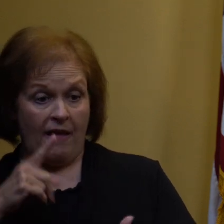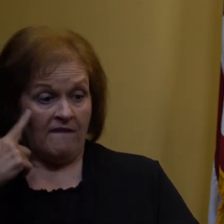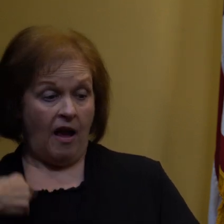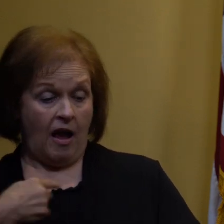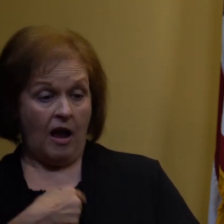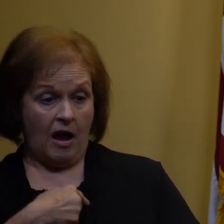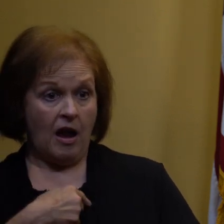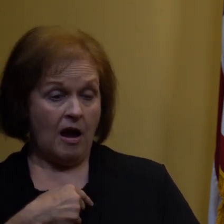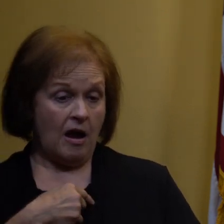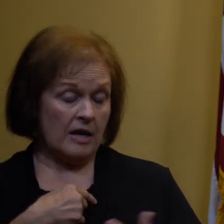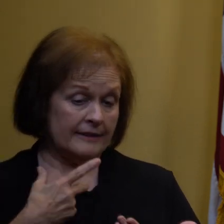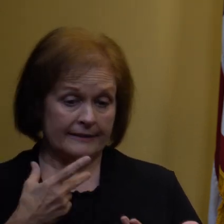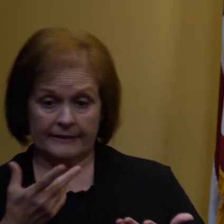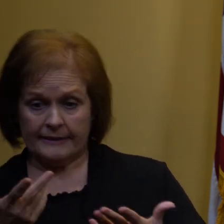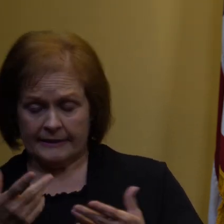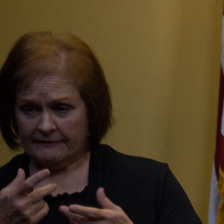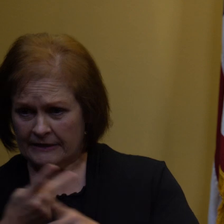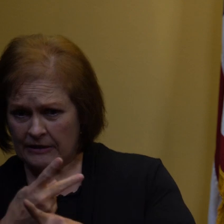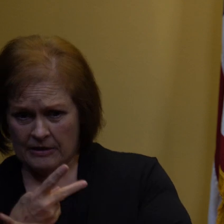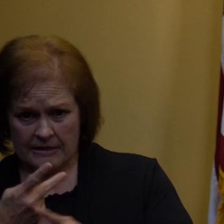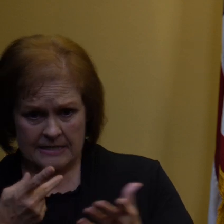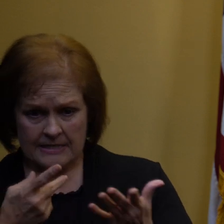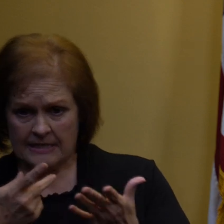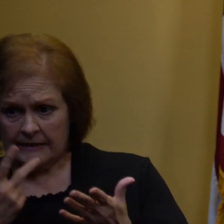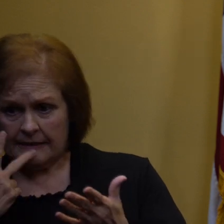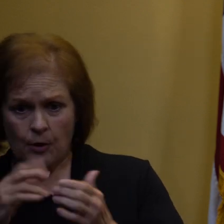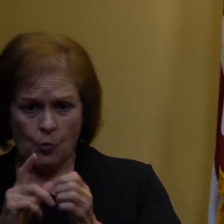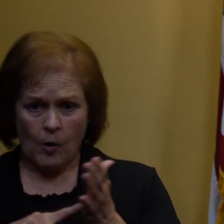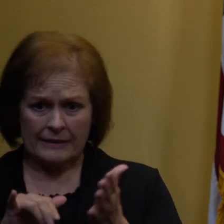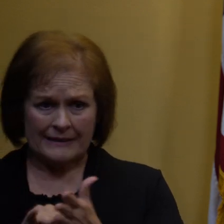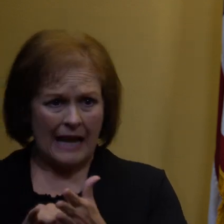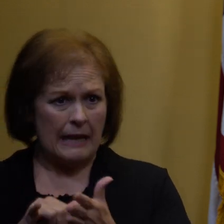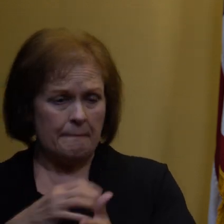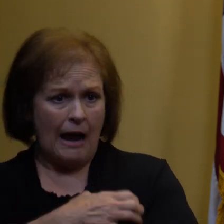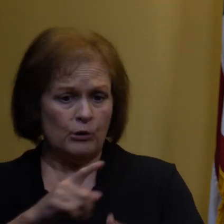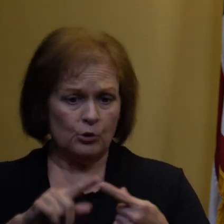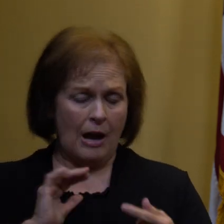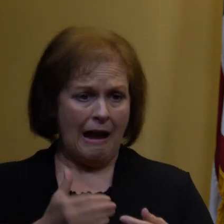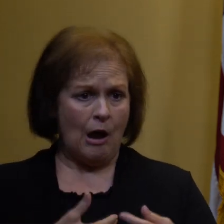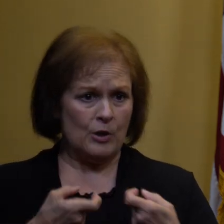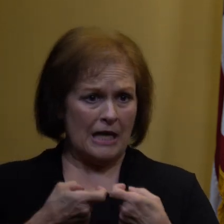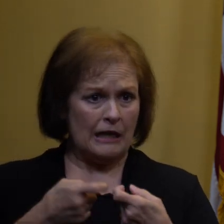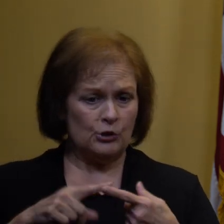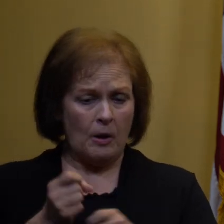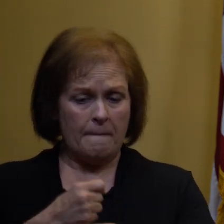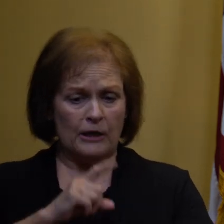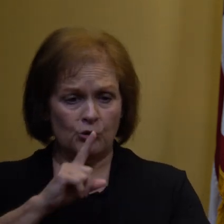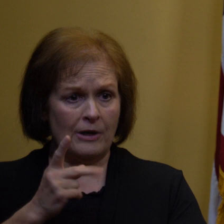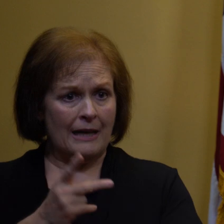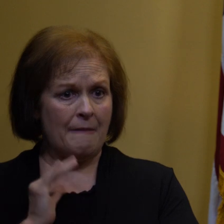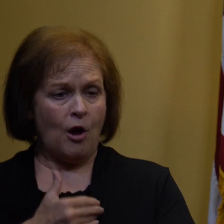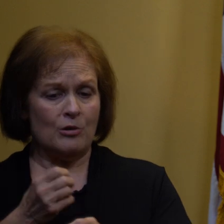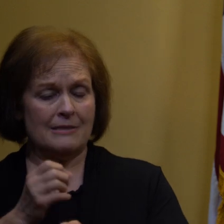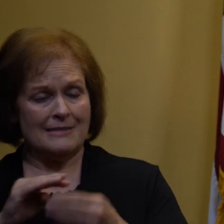us to rewrite a wrong and to create a redundancy of power to our utilities so that we can keep this city safe during